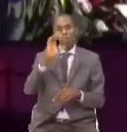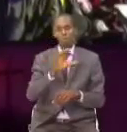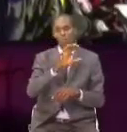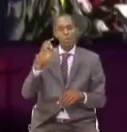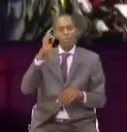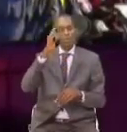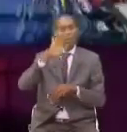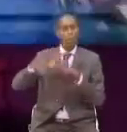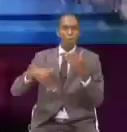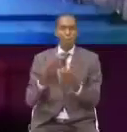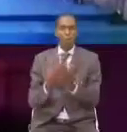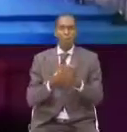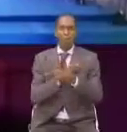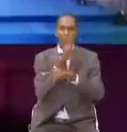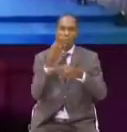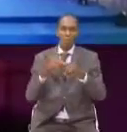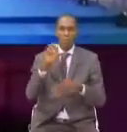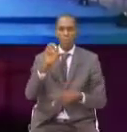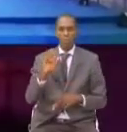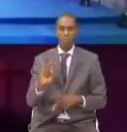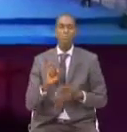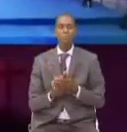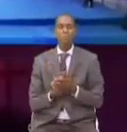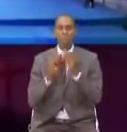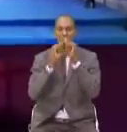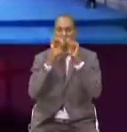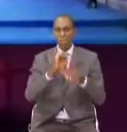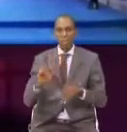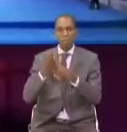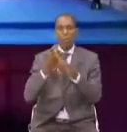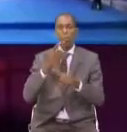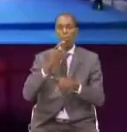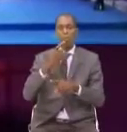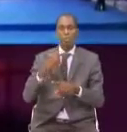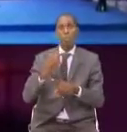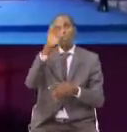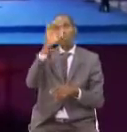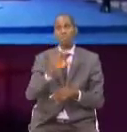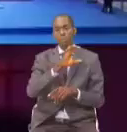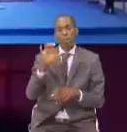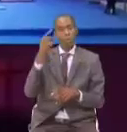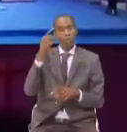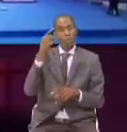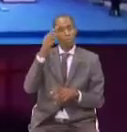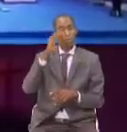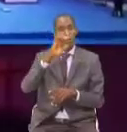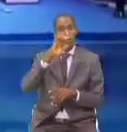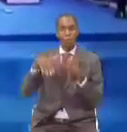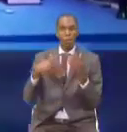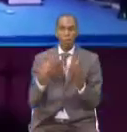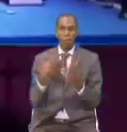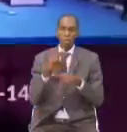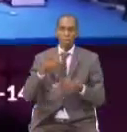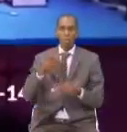nations. Blessings from the cross for all nations. Galatians chapter 3, I'm looking at